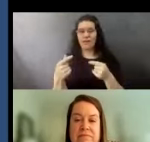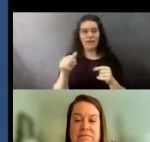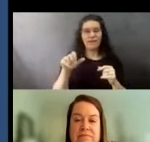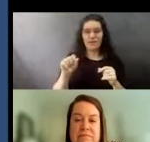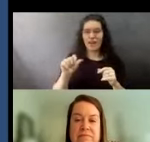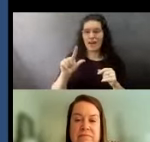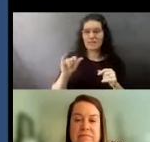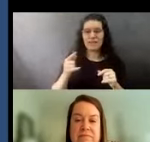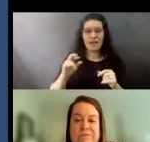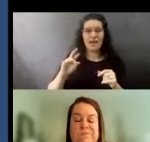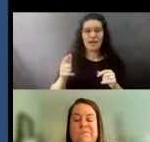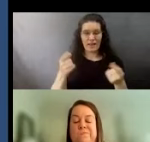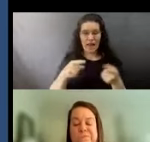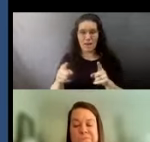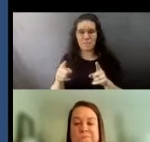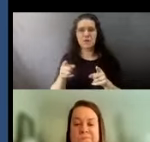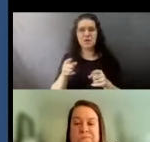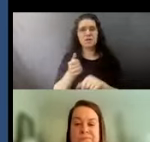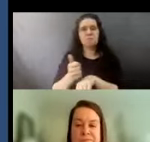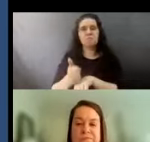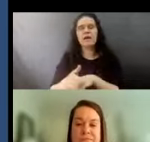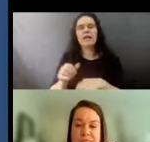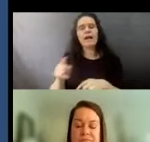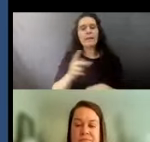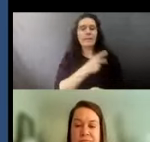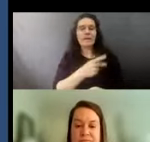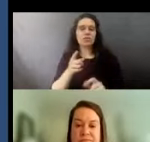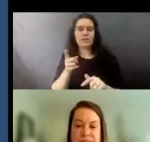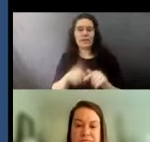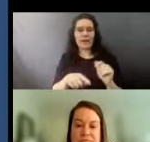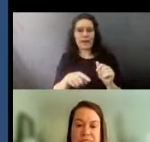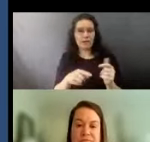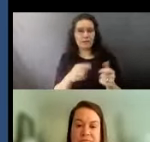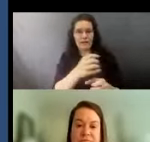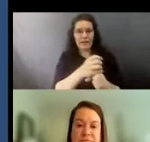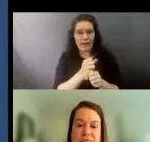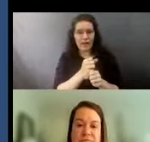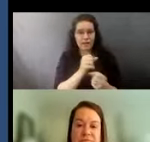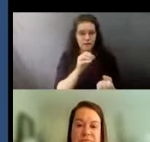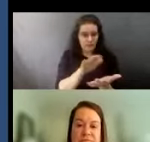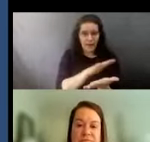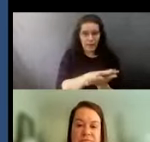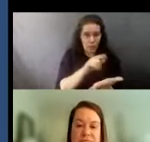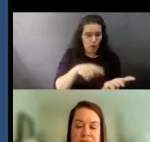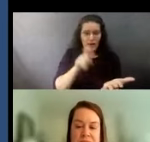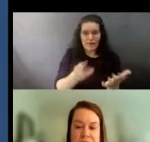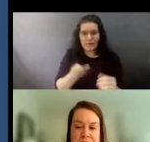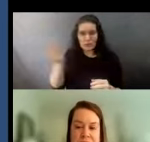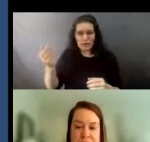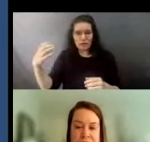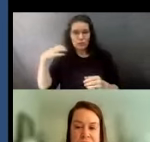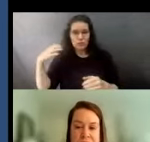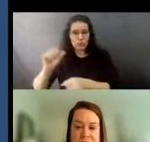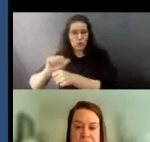a physician to document that they actually have symptoms, mostly because these are symptoms and this is